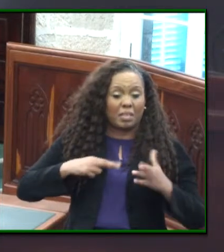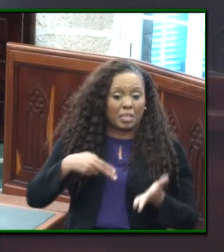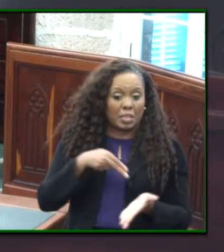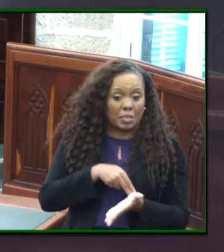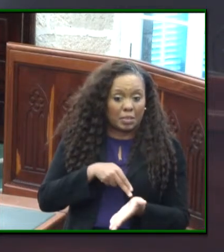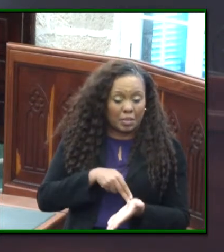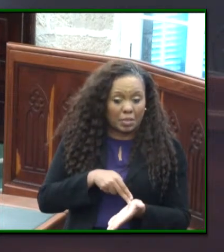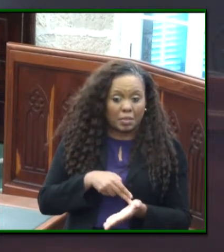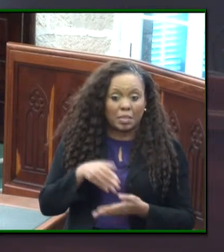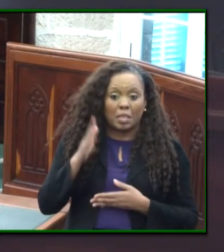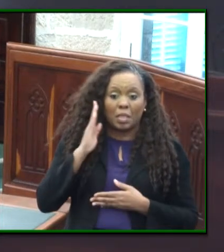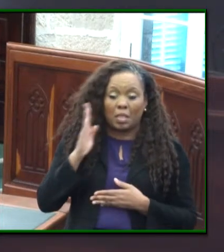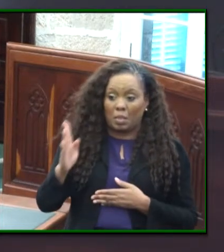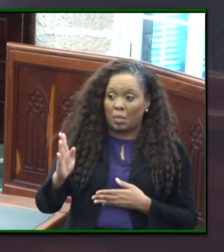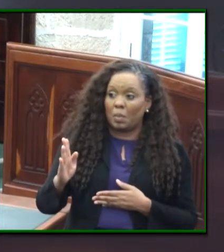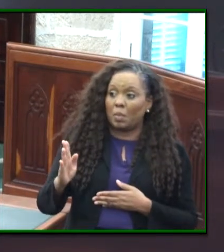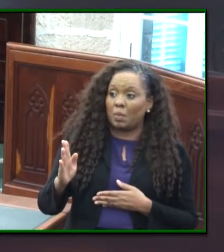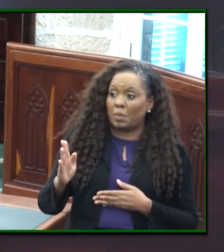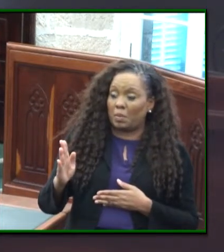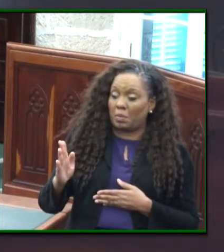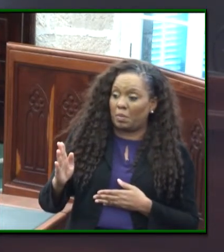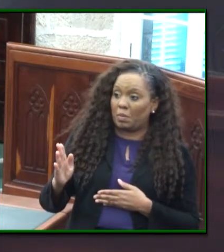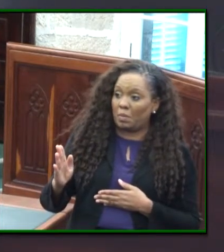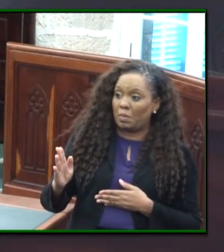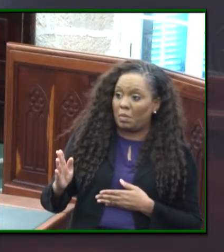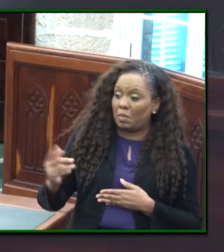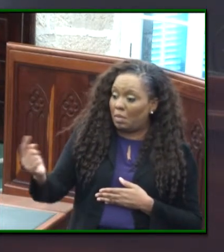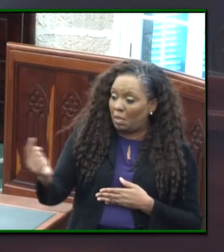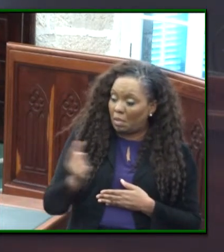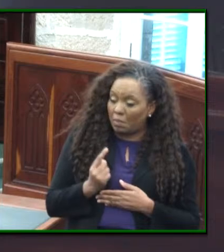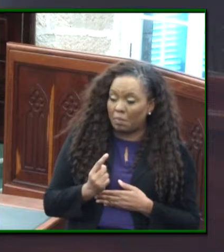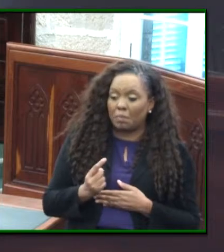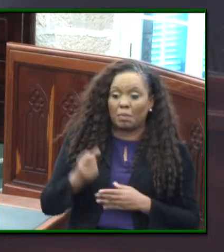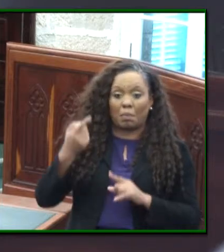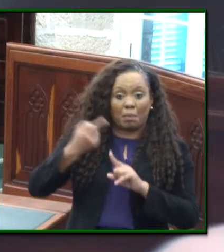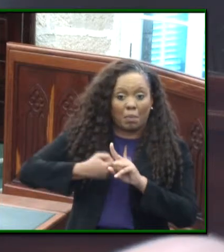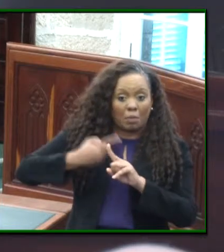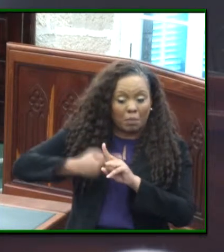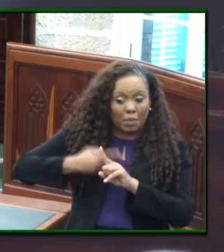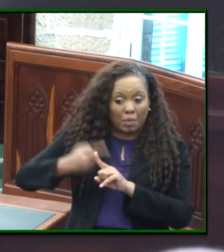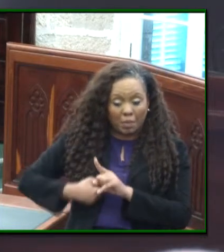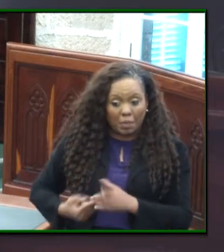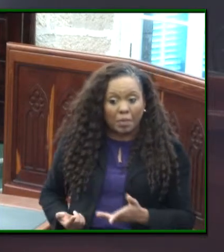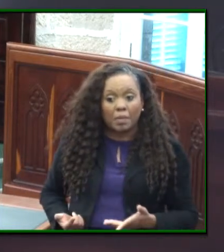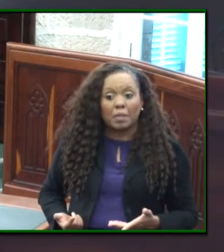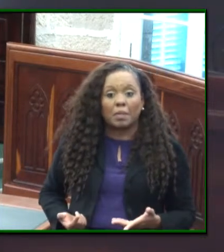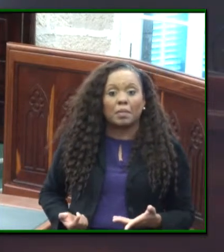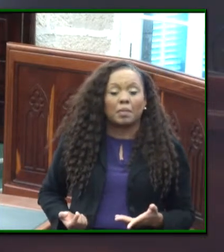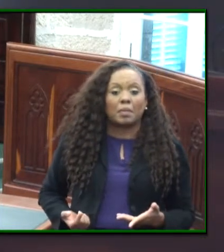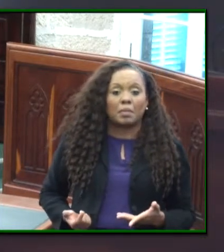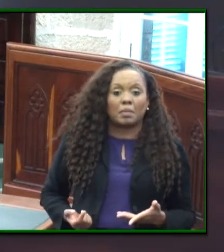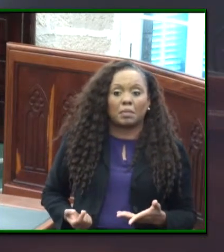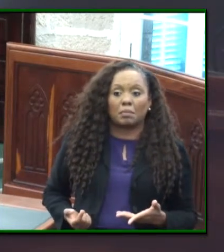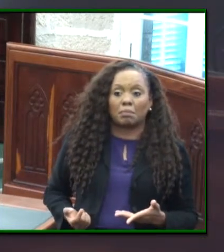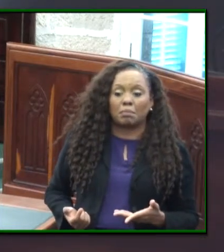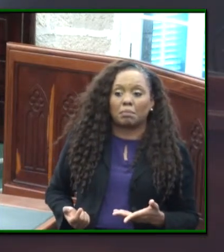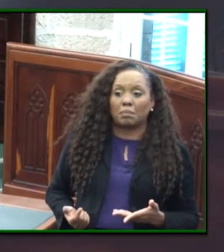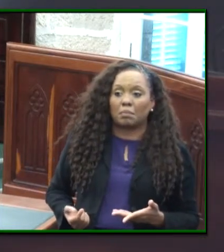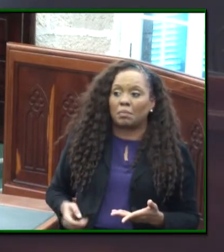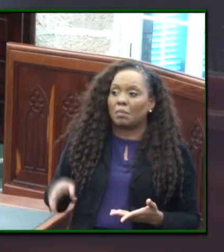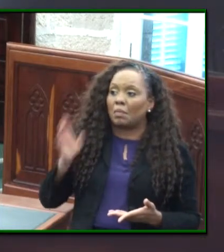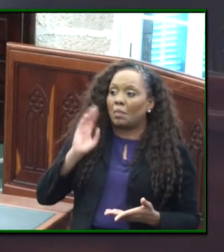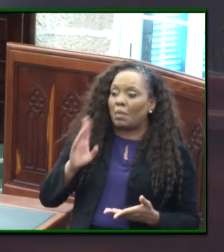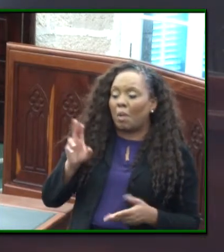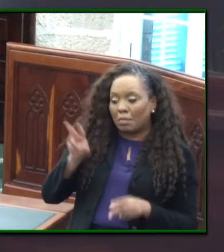in on a monthly basis and do the checks on our